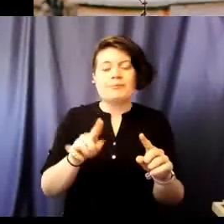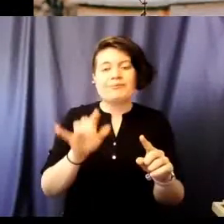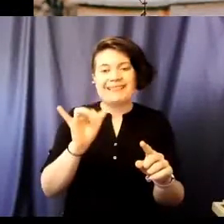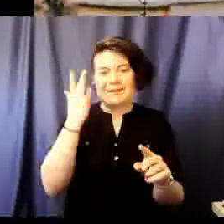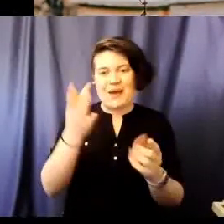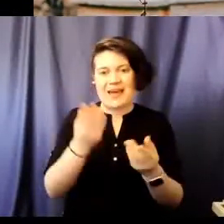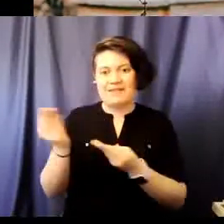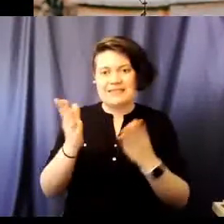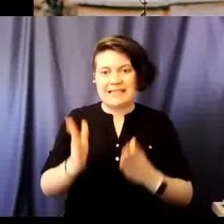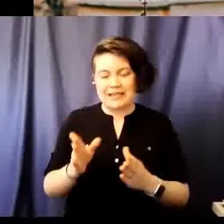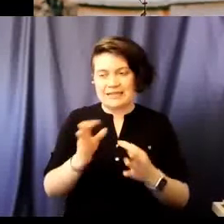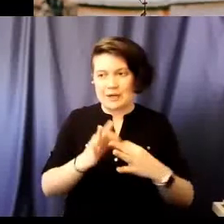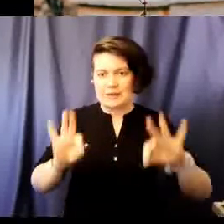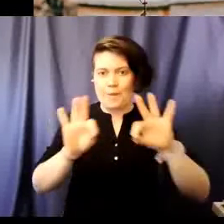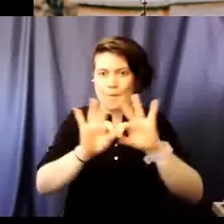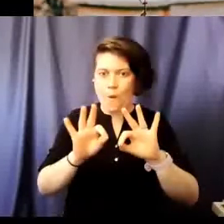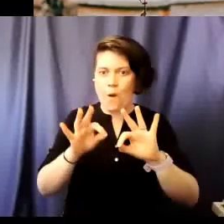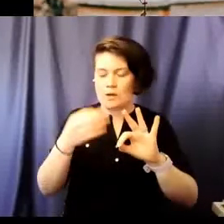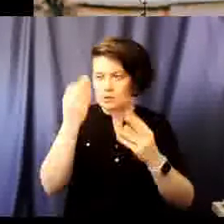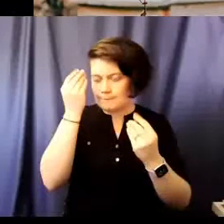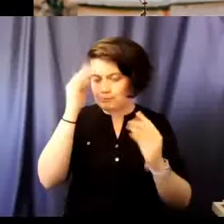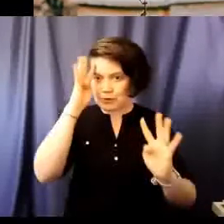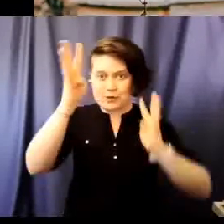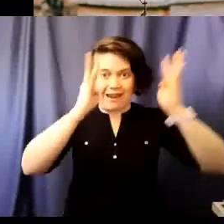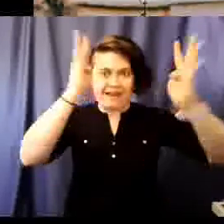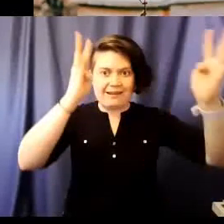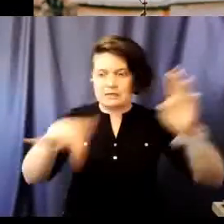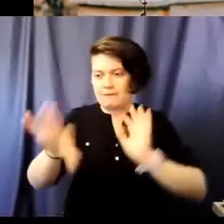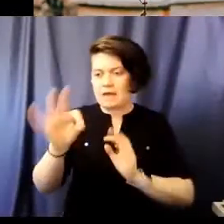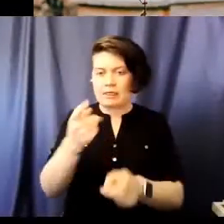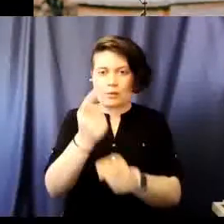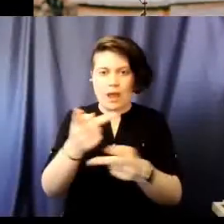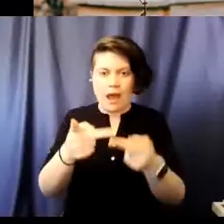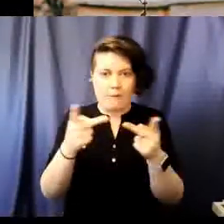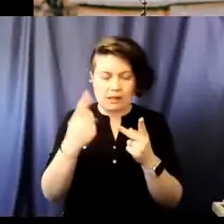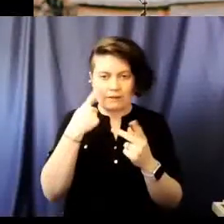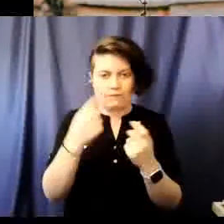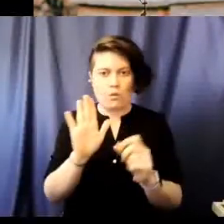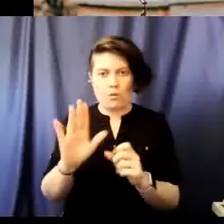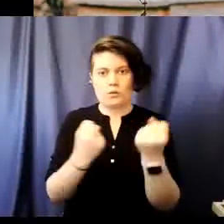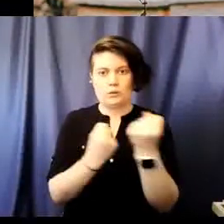creative and ask for support in finding the right location for a support group.